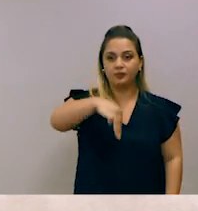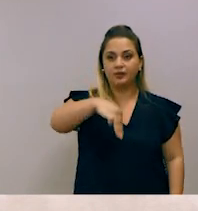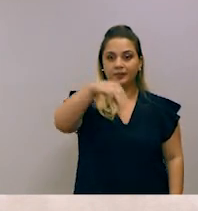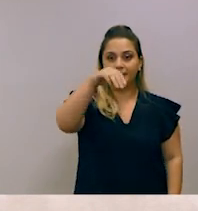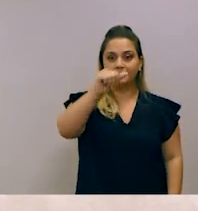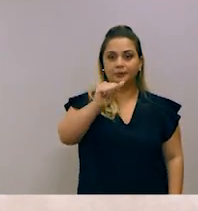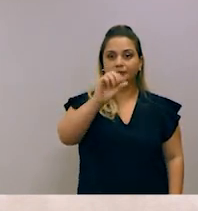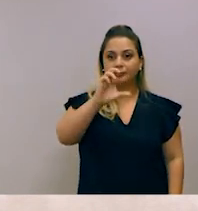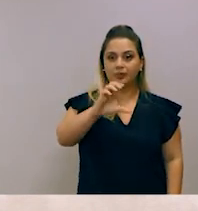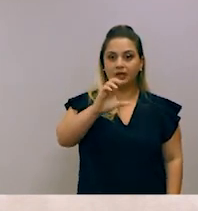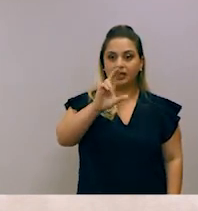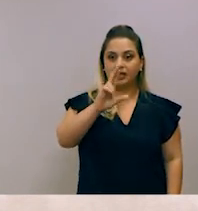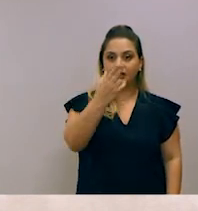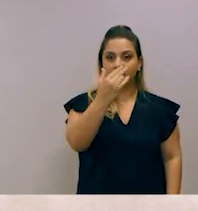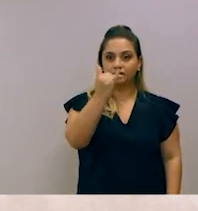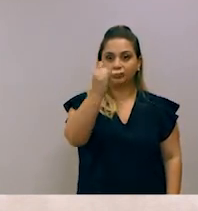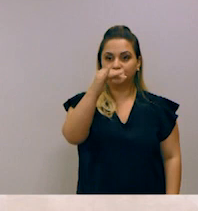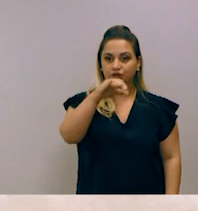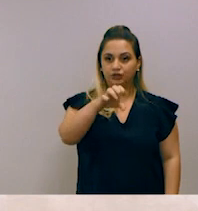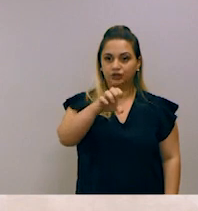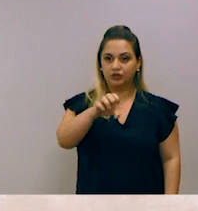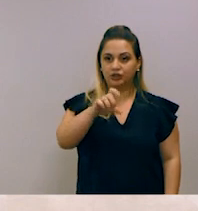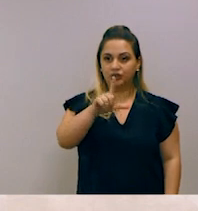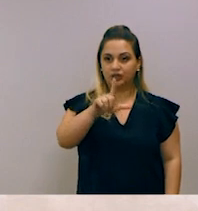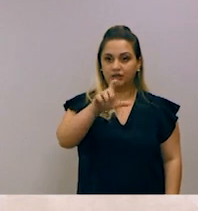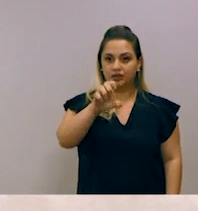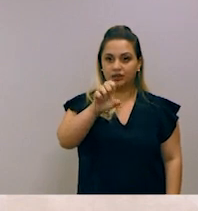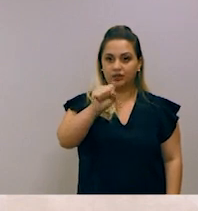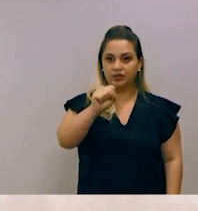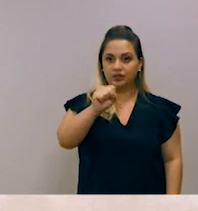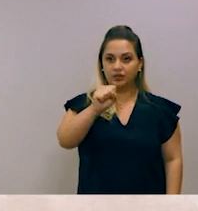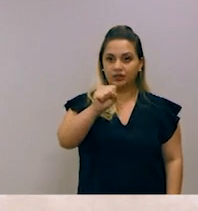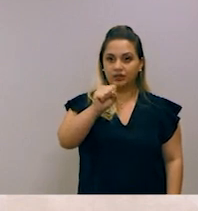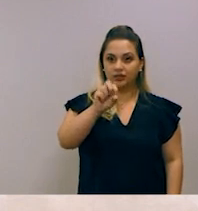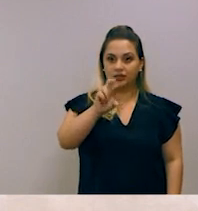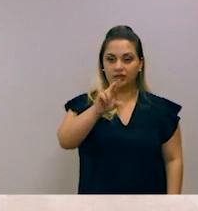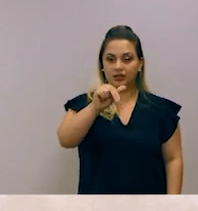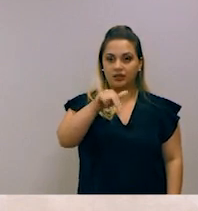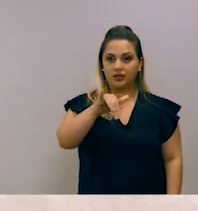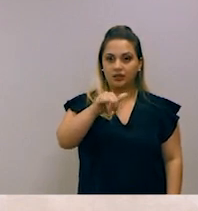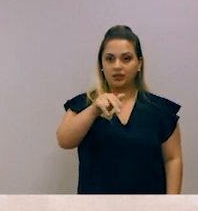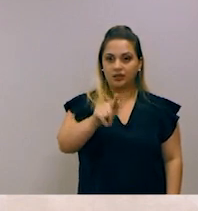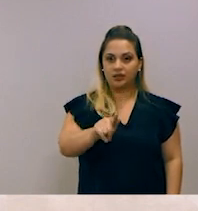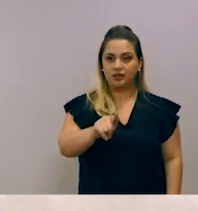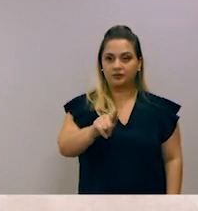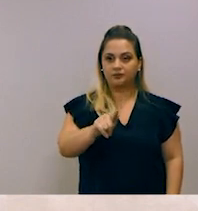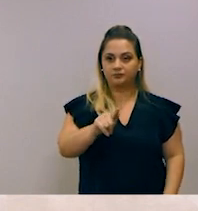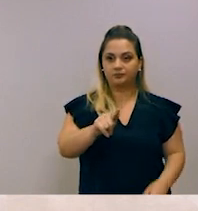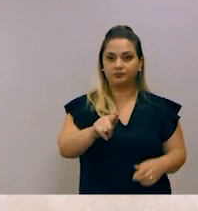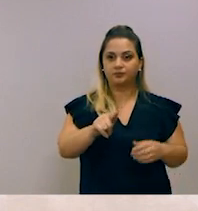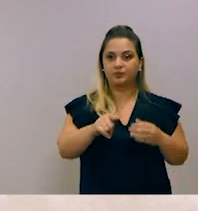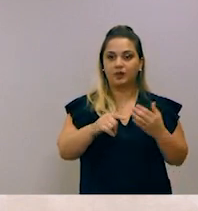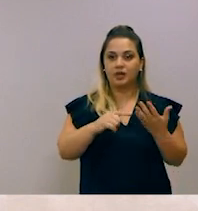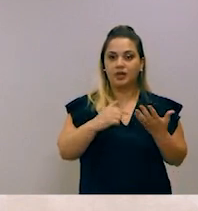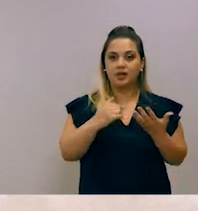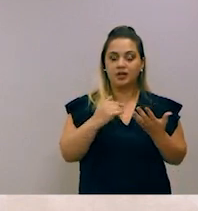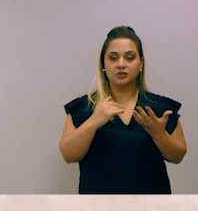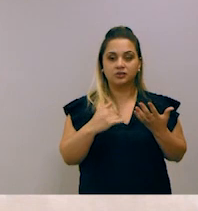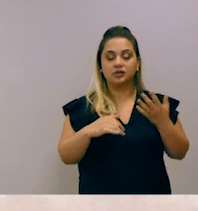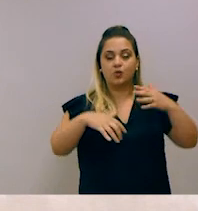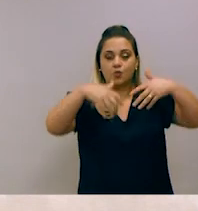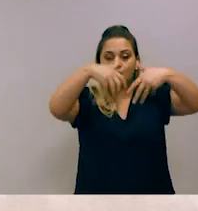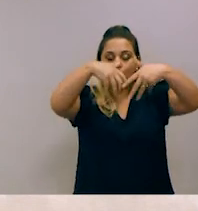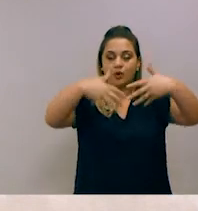with recurrent networks and neural networks to determine if the text of the ruling has